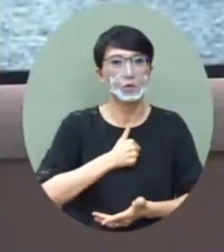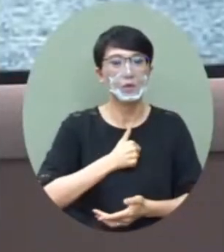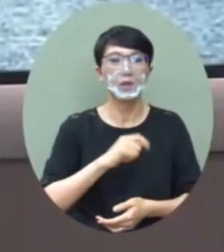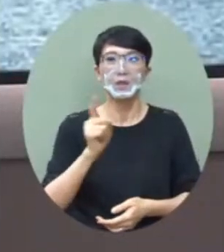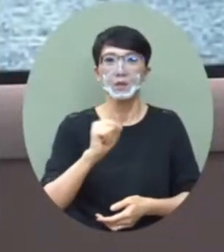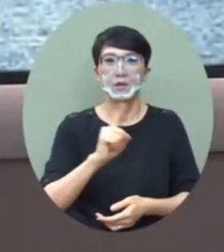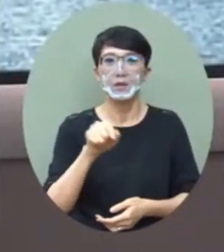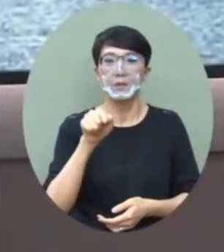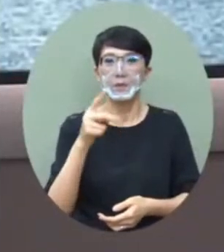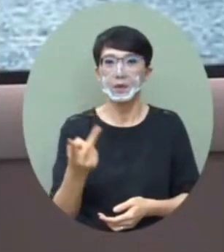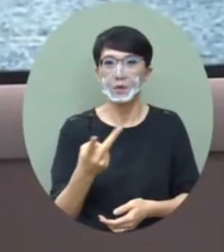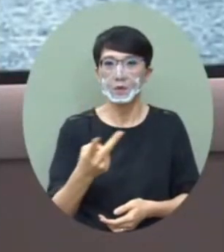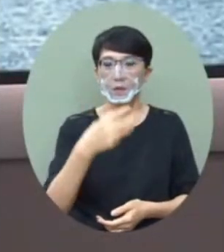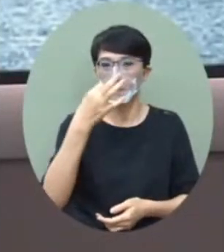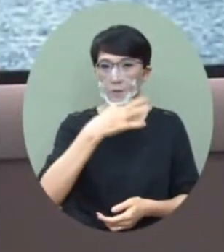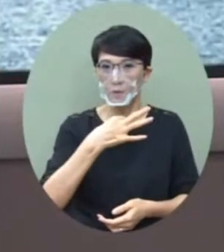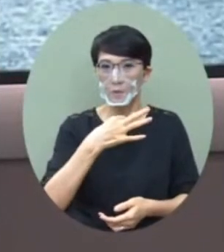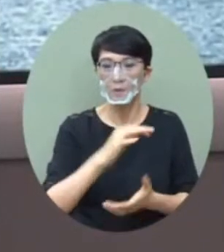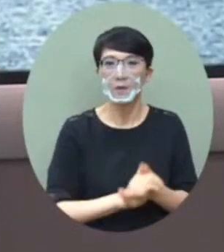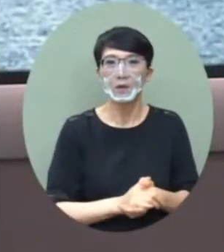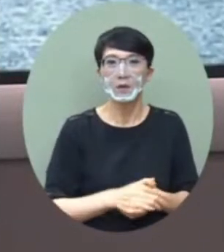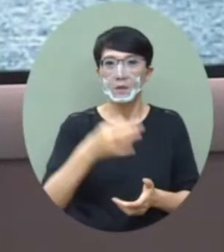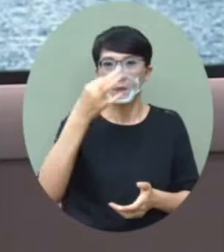experts at HA and also